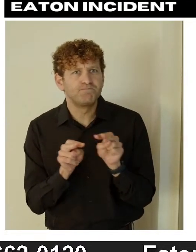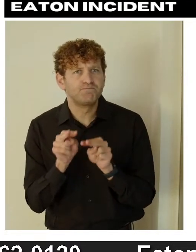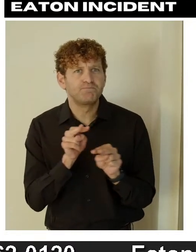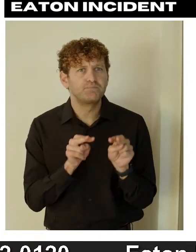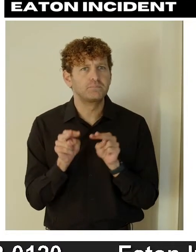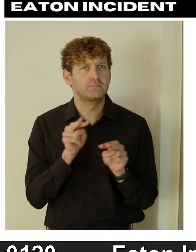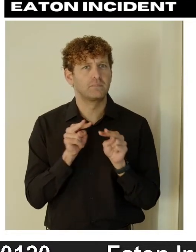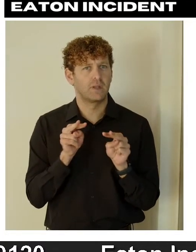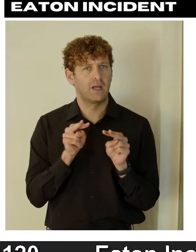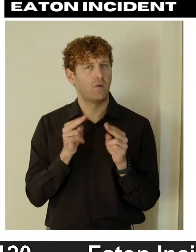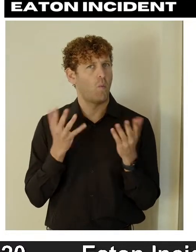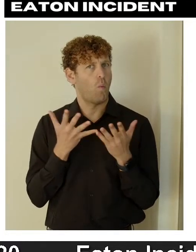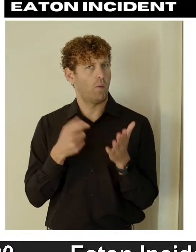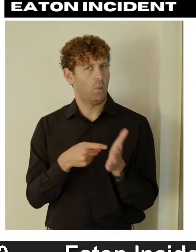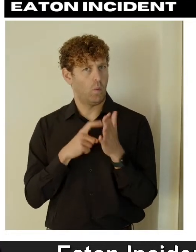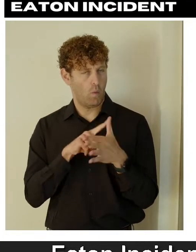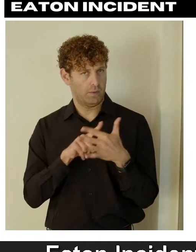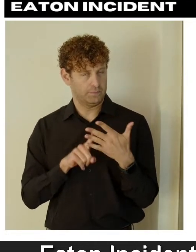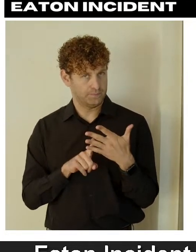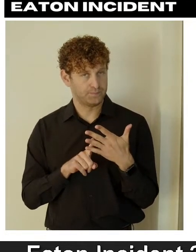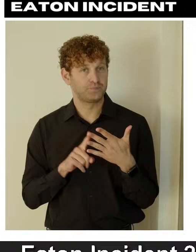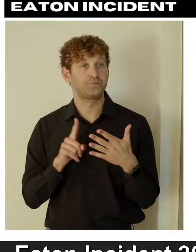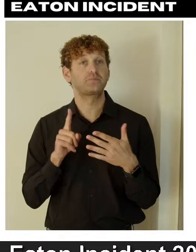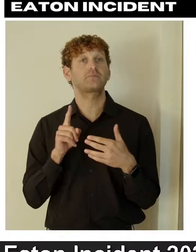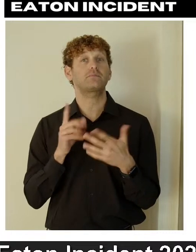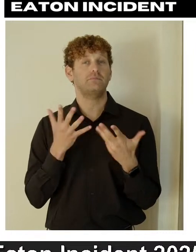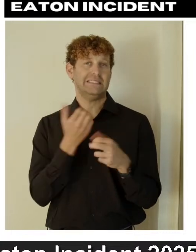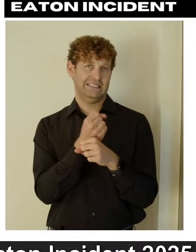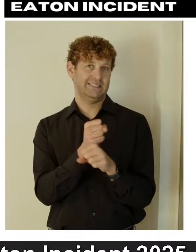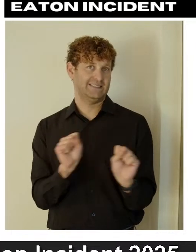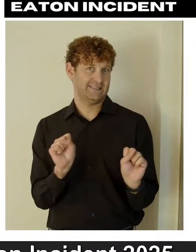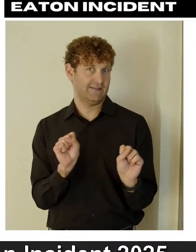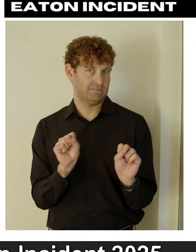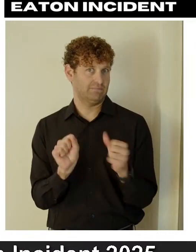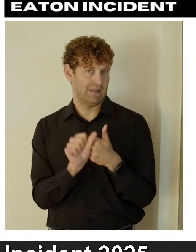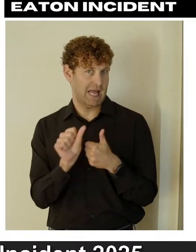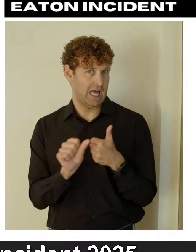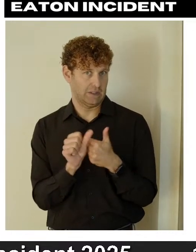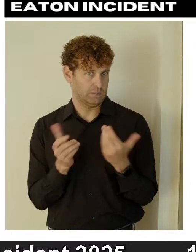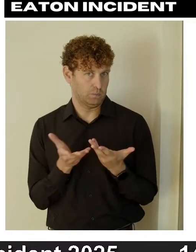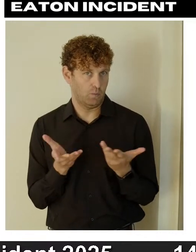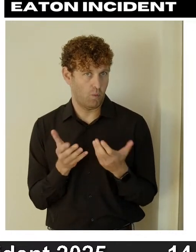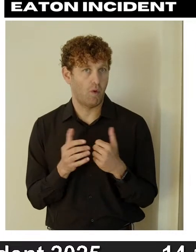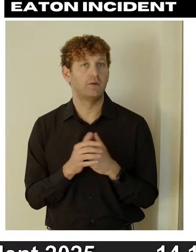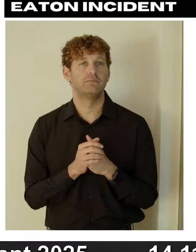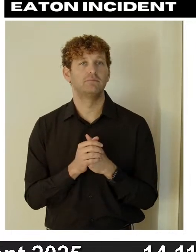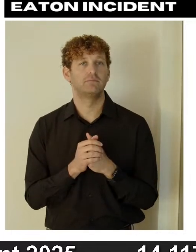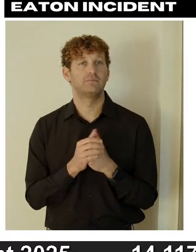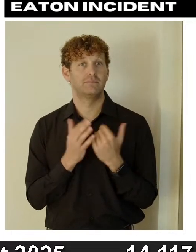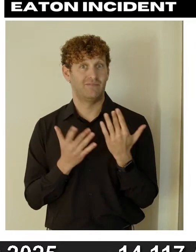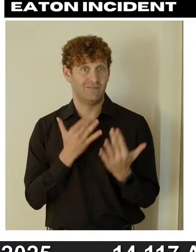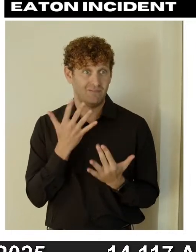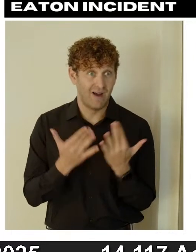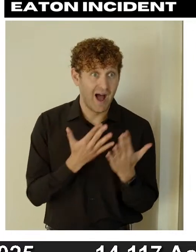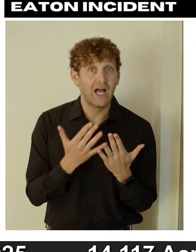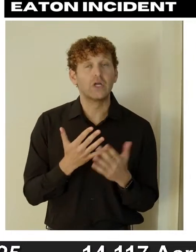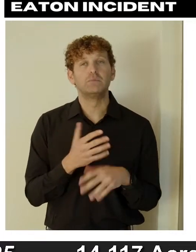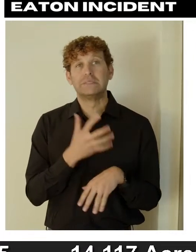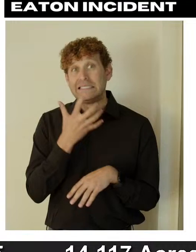these. One is safety hazards. So flare-ups, heat areas within the